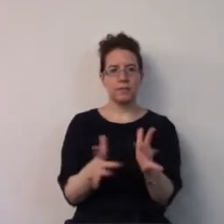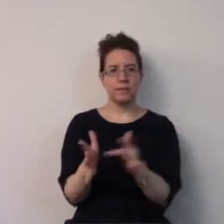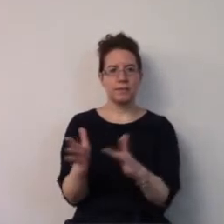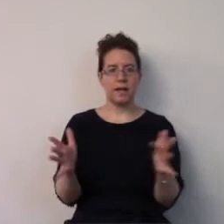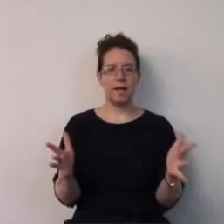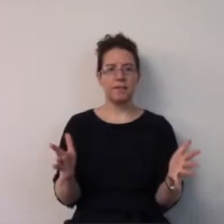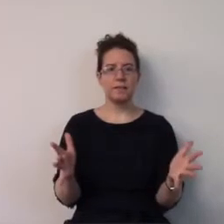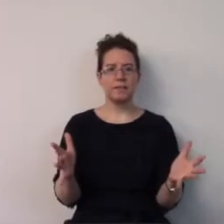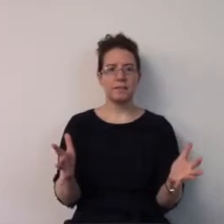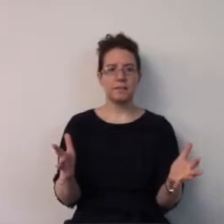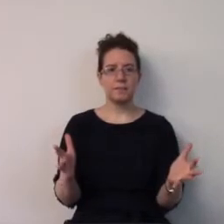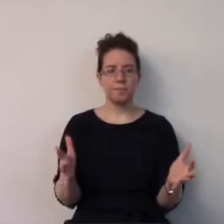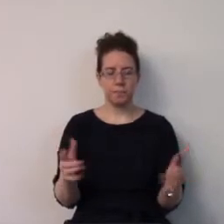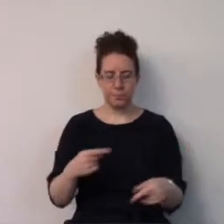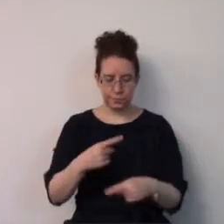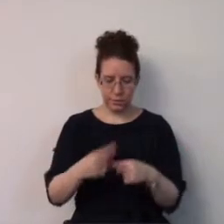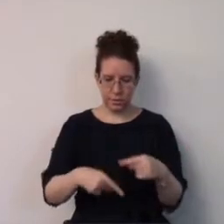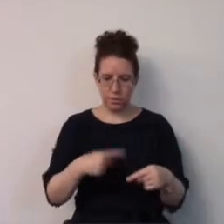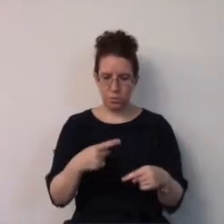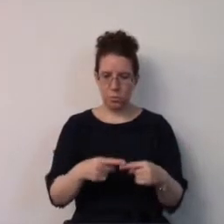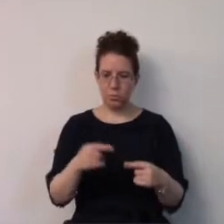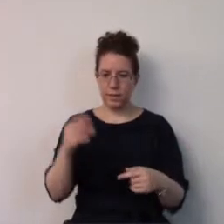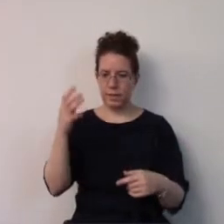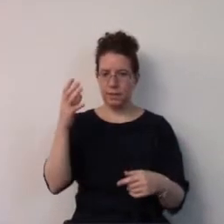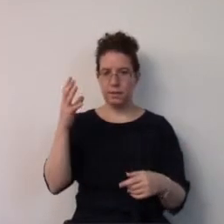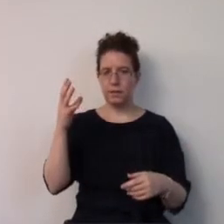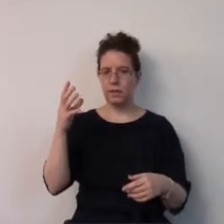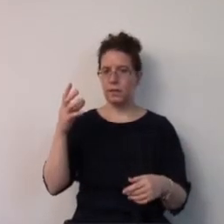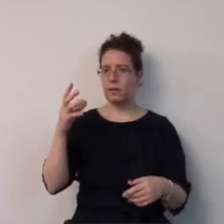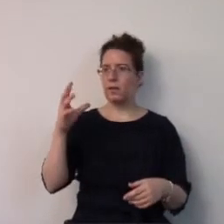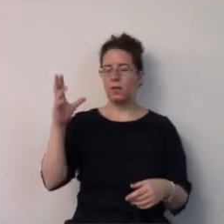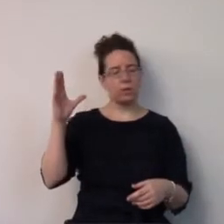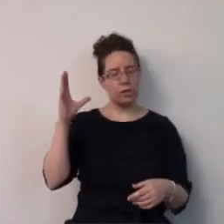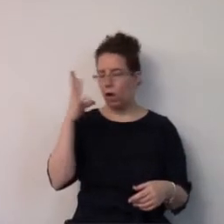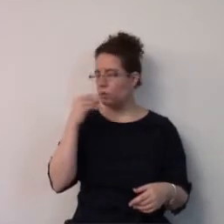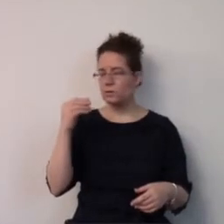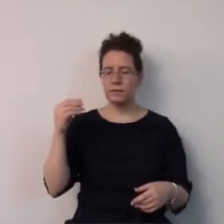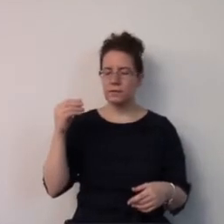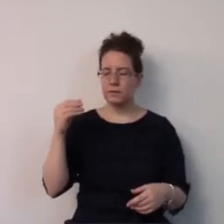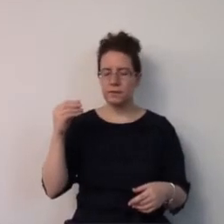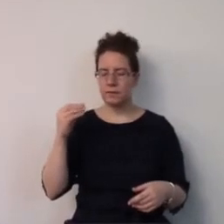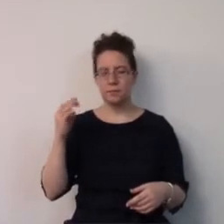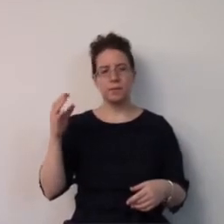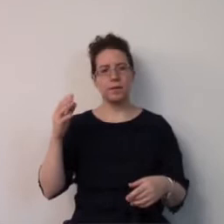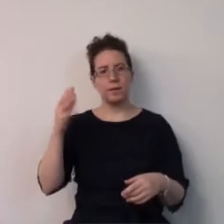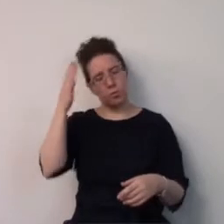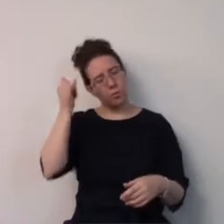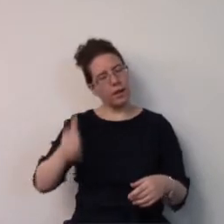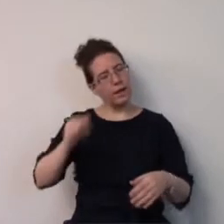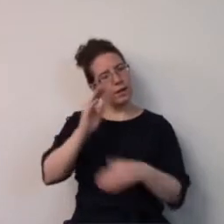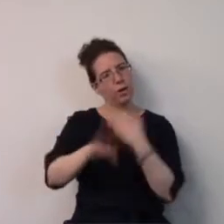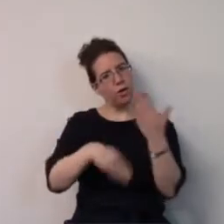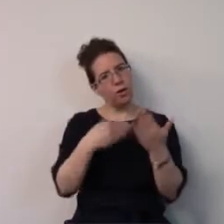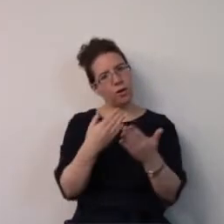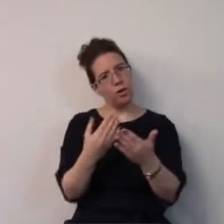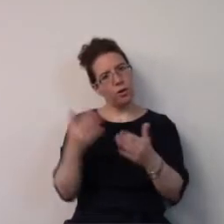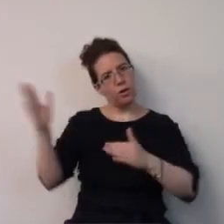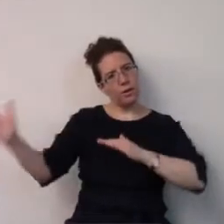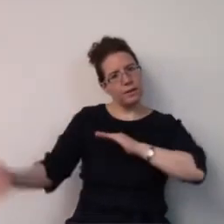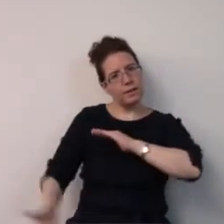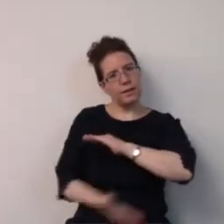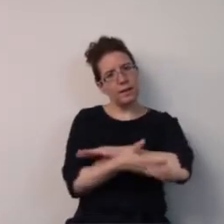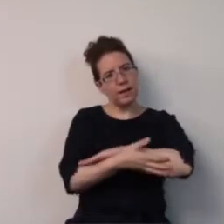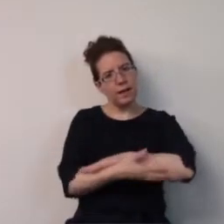God promised me to win. Yes. Hallelujah. Yes.